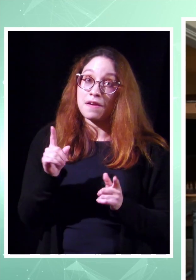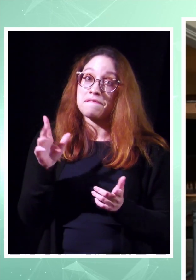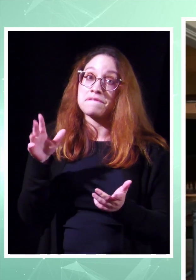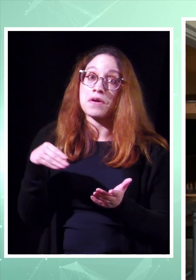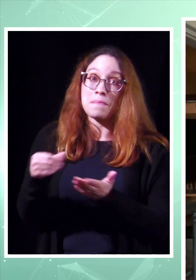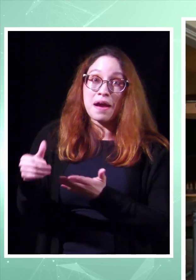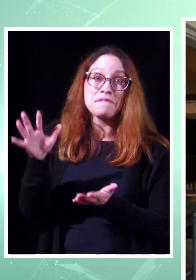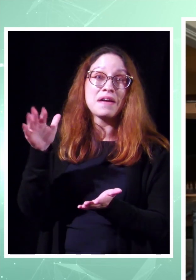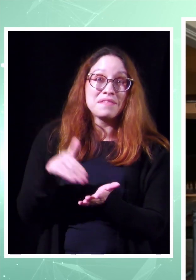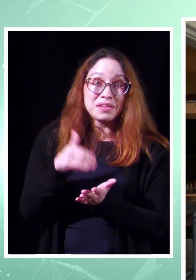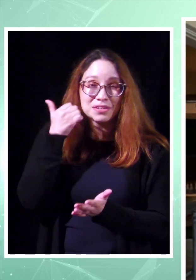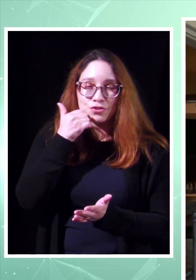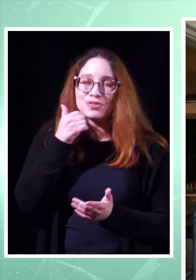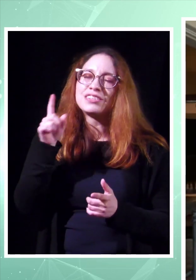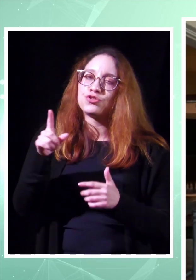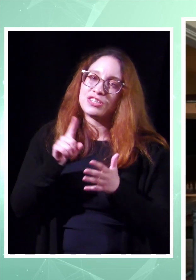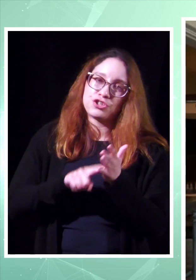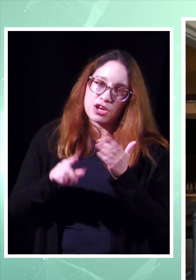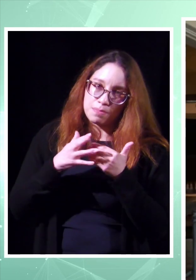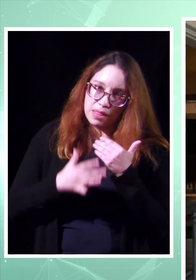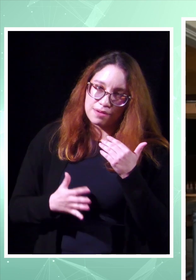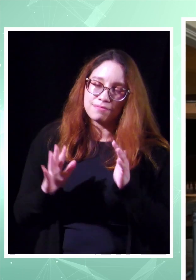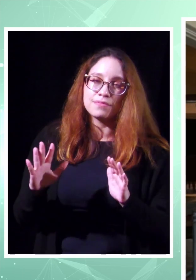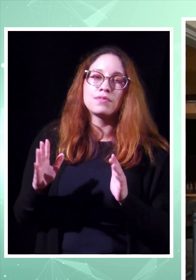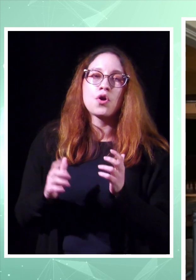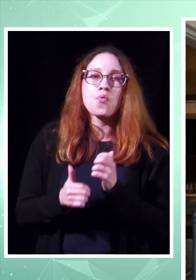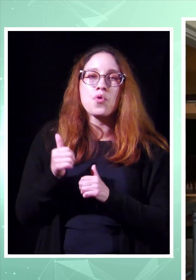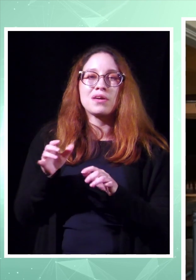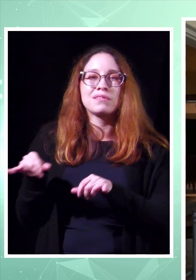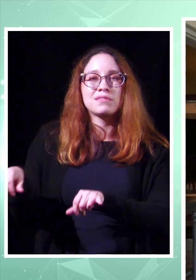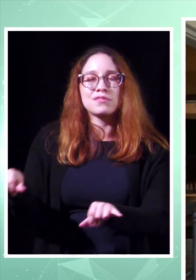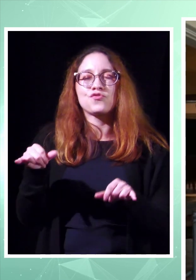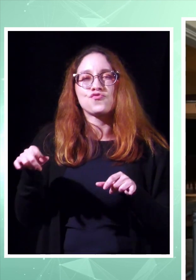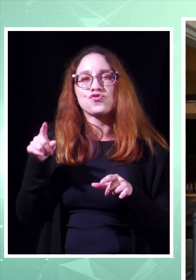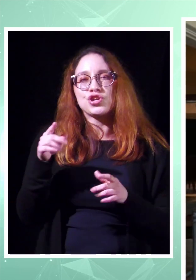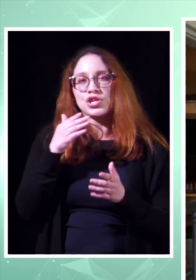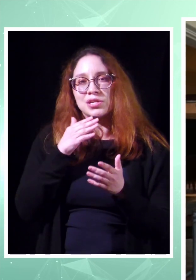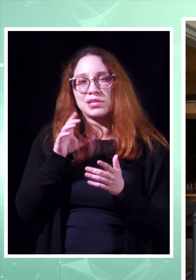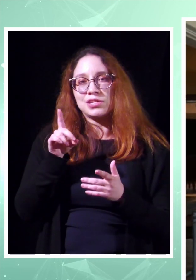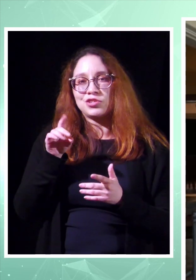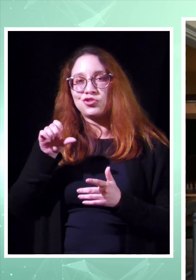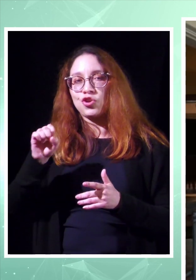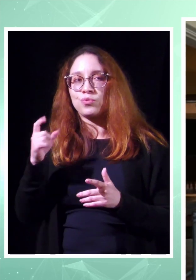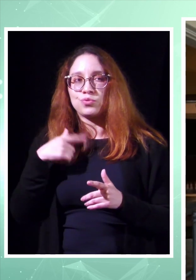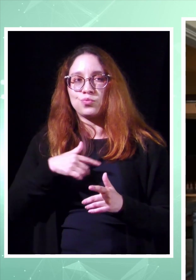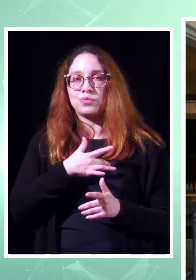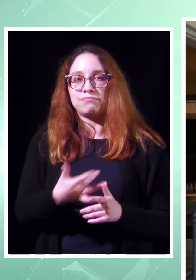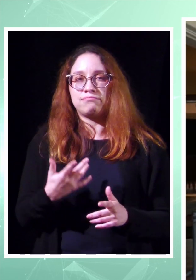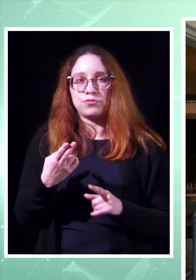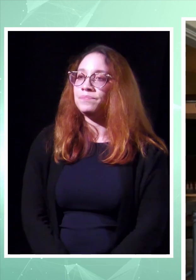5,000 and take that every day. I think we need to check blood levels, but most commonly, those are the doses that we use.